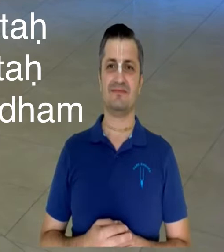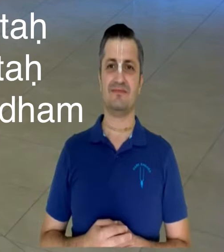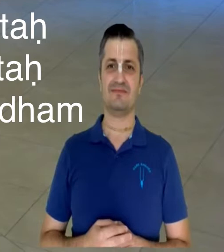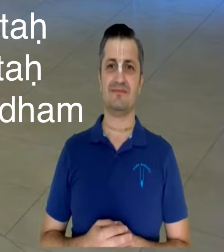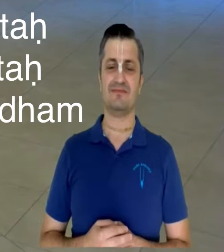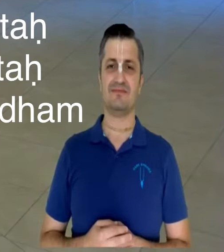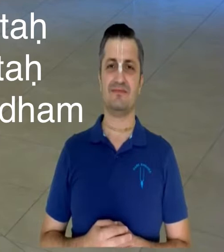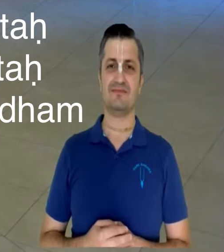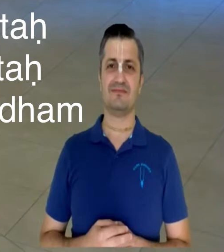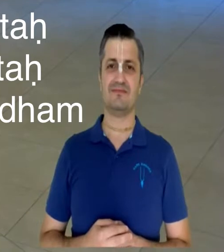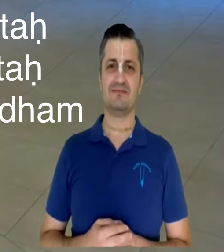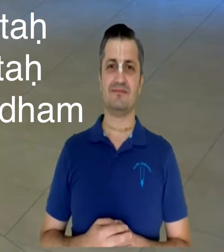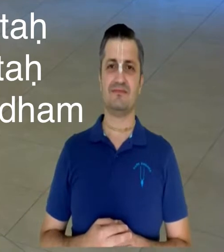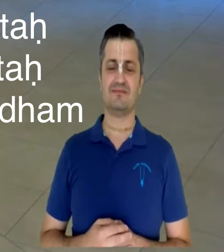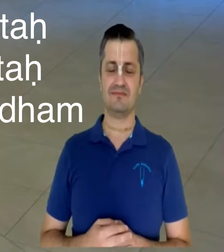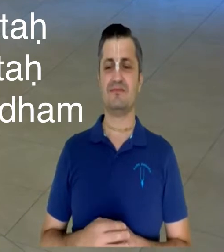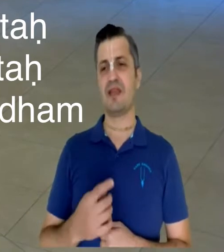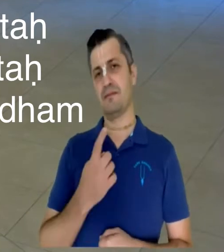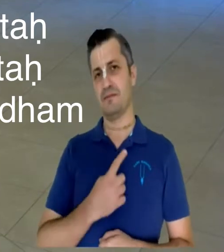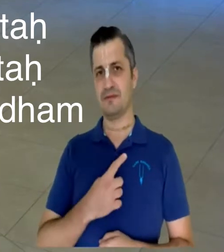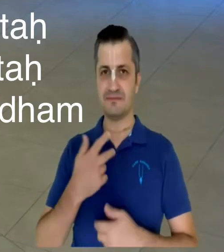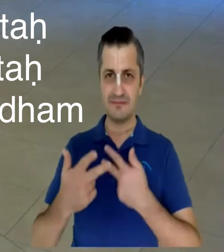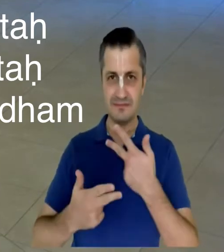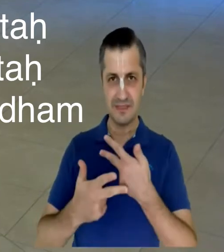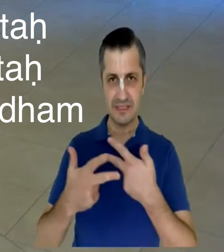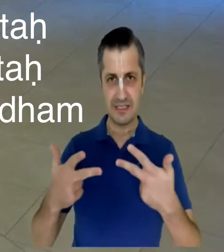Aham Vishvarano Bhutva